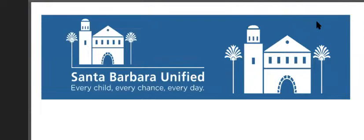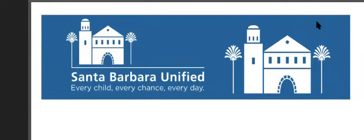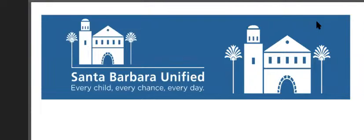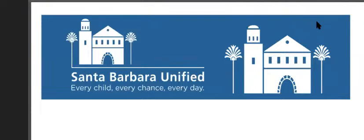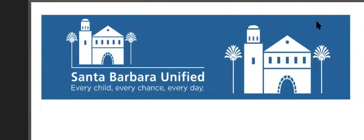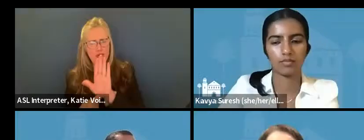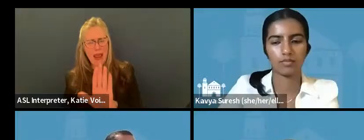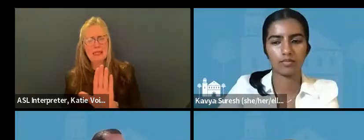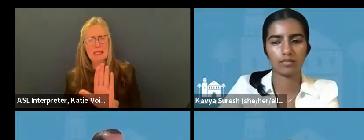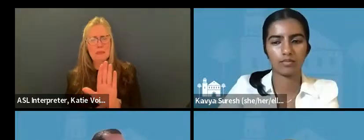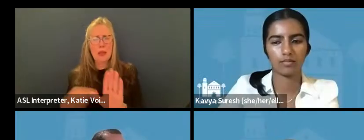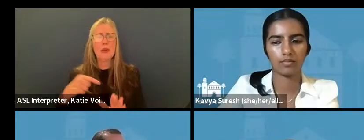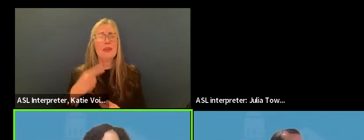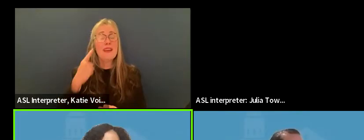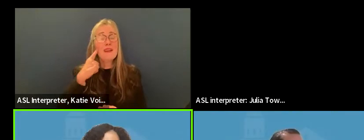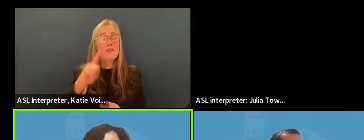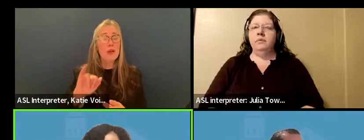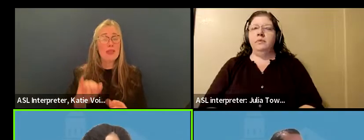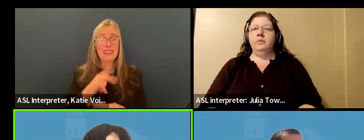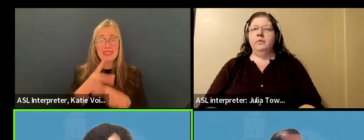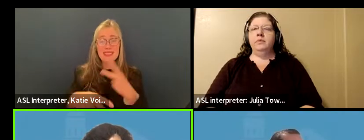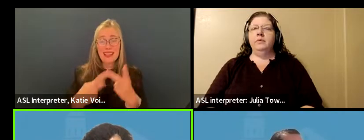Any questions?